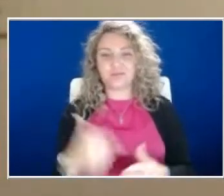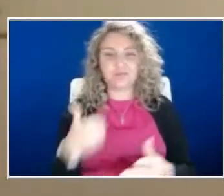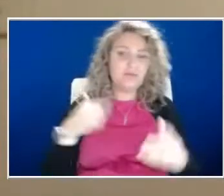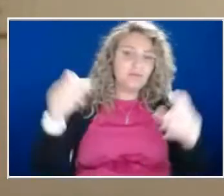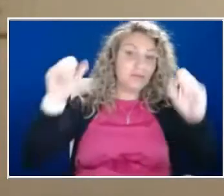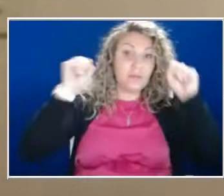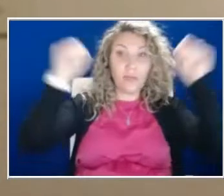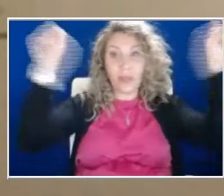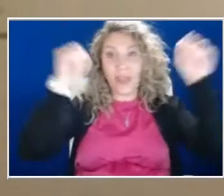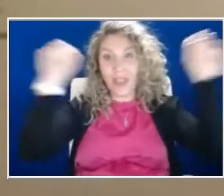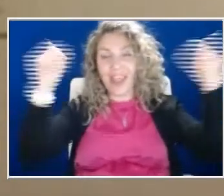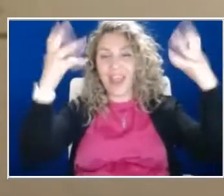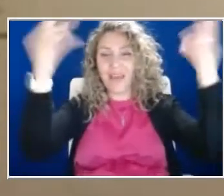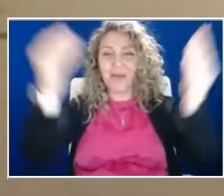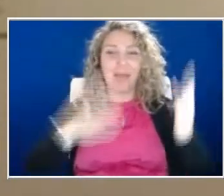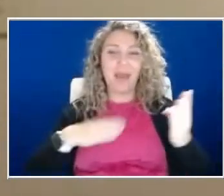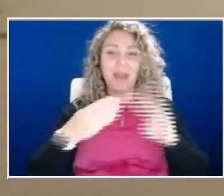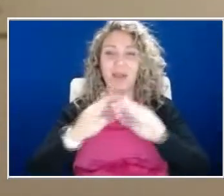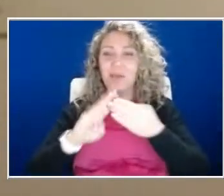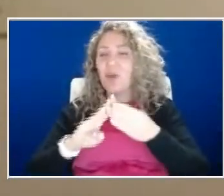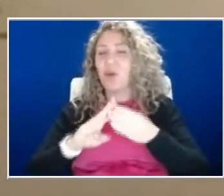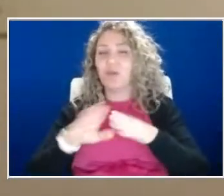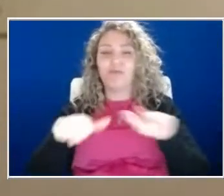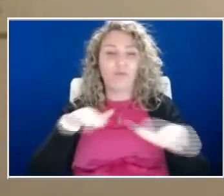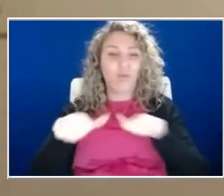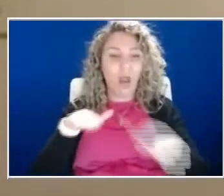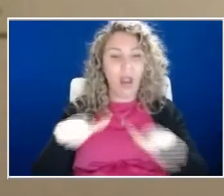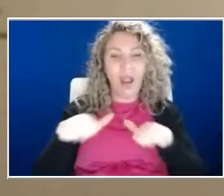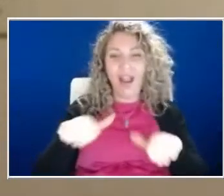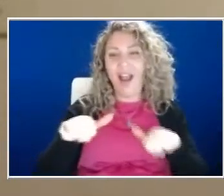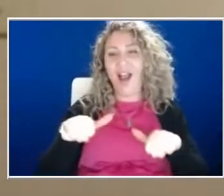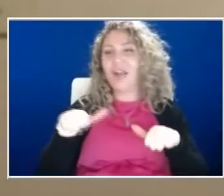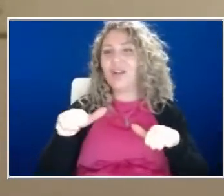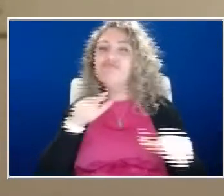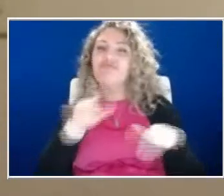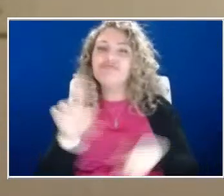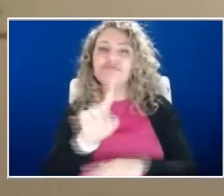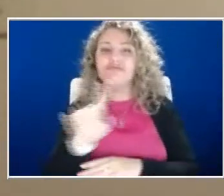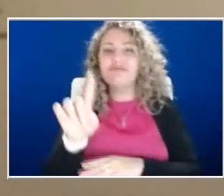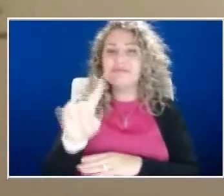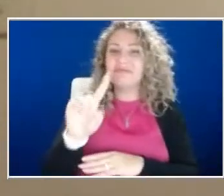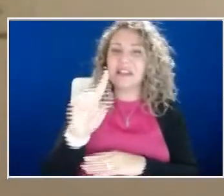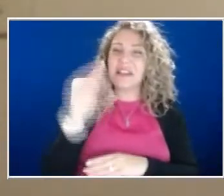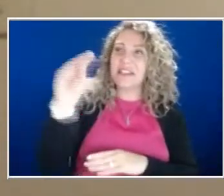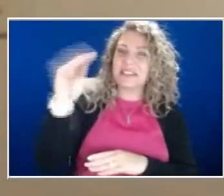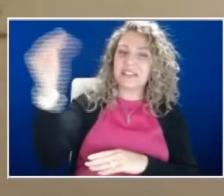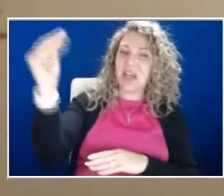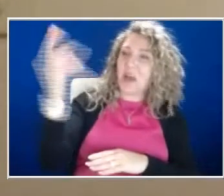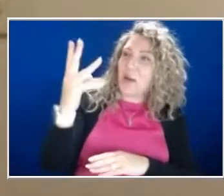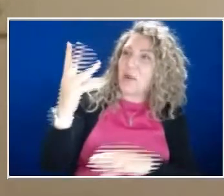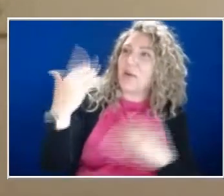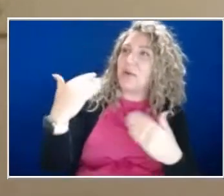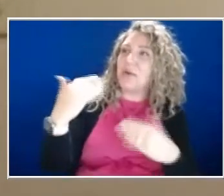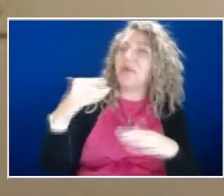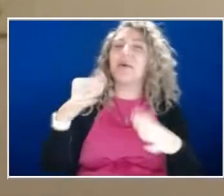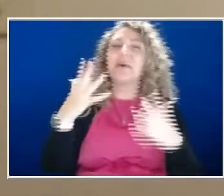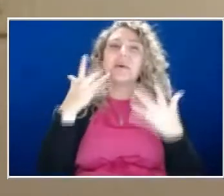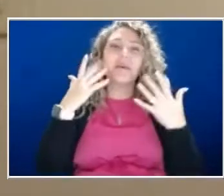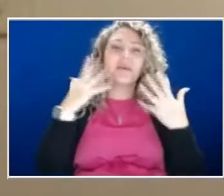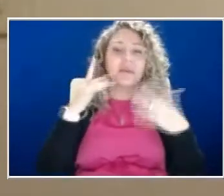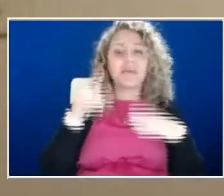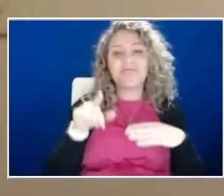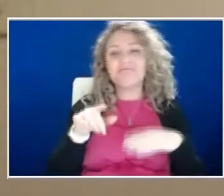my community and walk and get out and just let the sun shine on my face, and that really also made